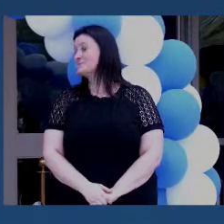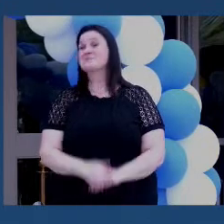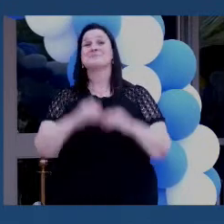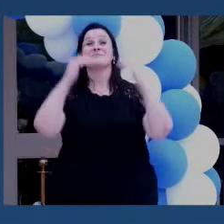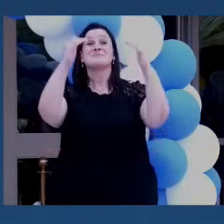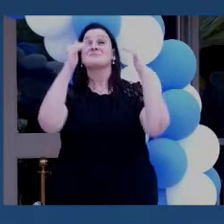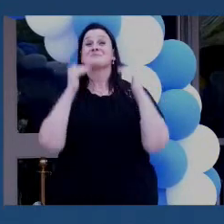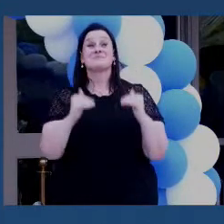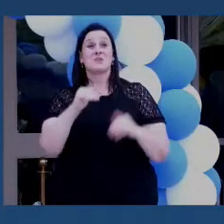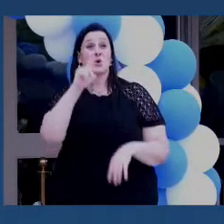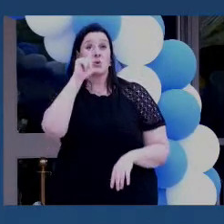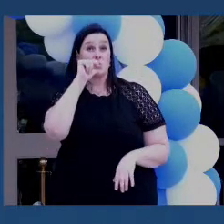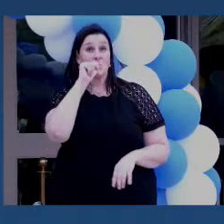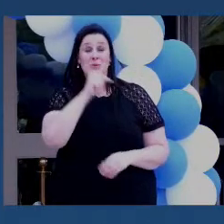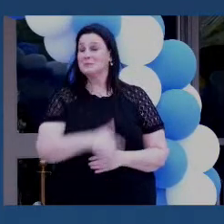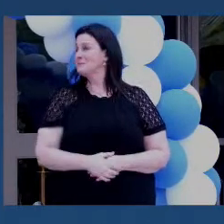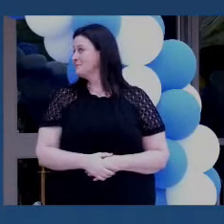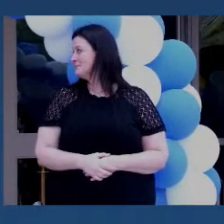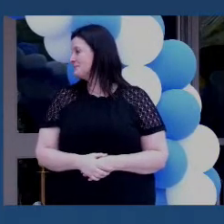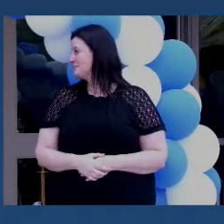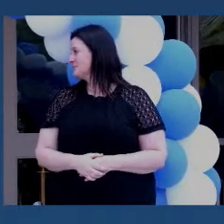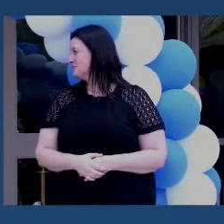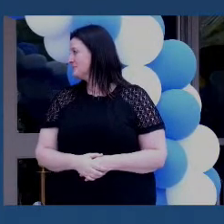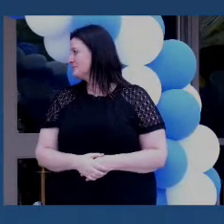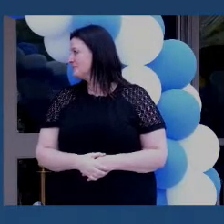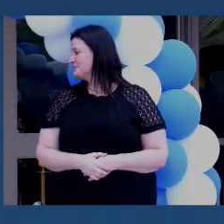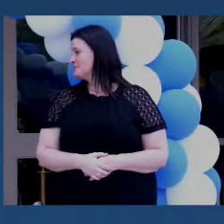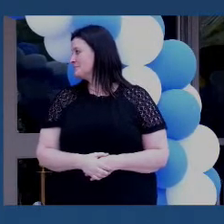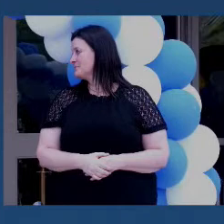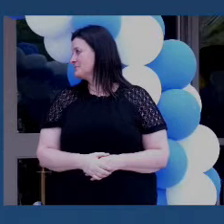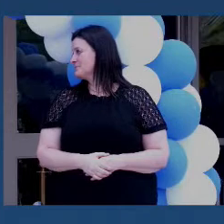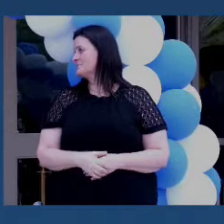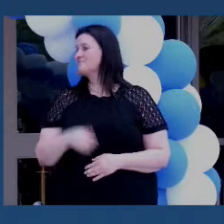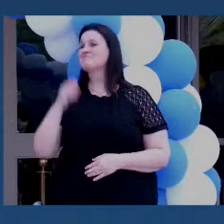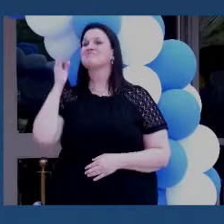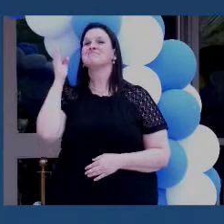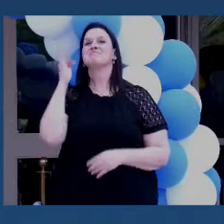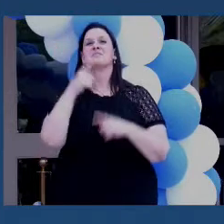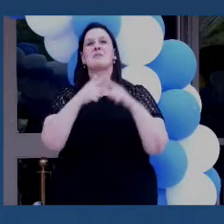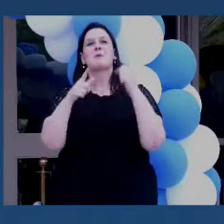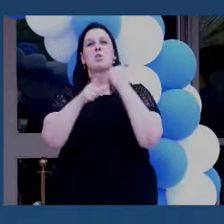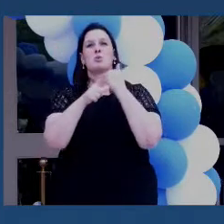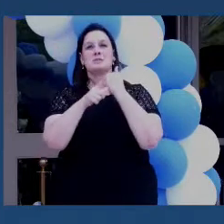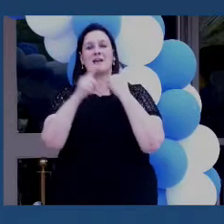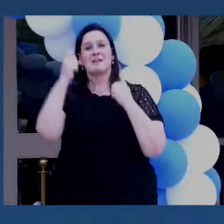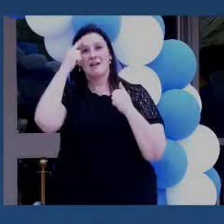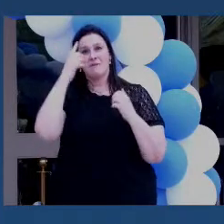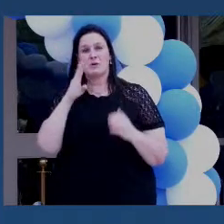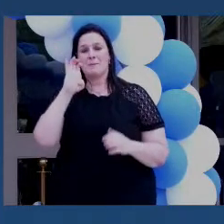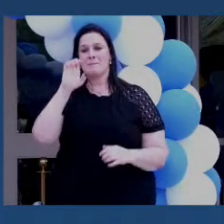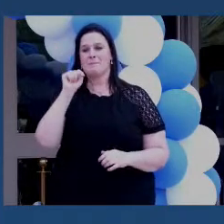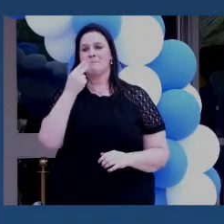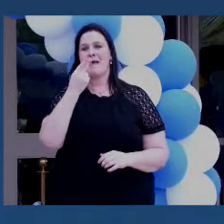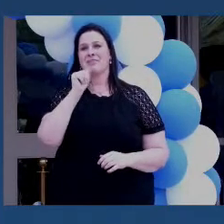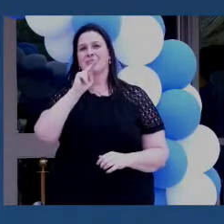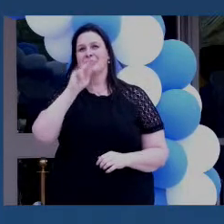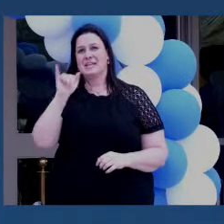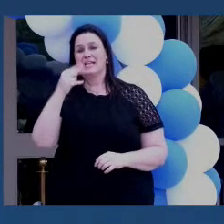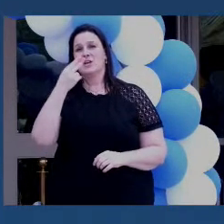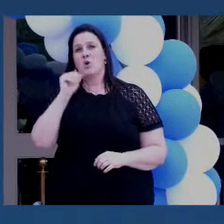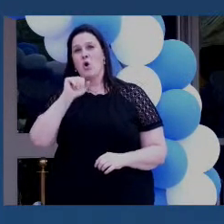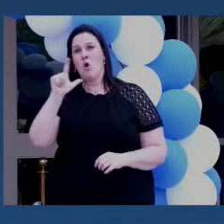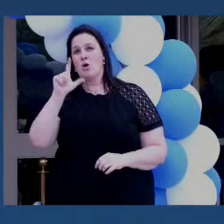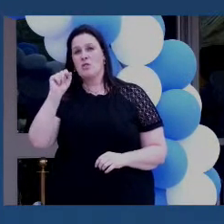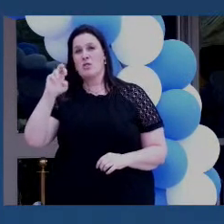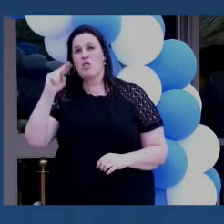Next, I have a presentation from the Lieutenant Governor, Bethany Hall Long. She is unable to be here with us, but I will